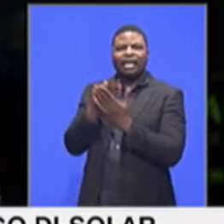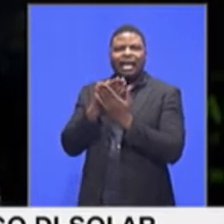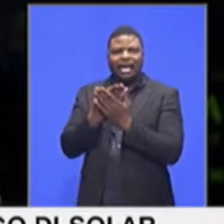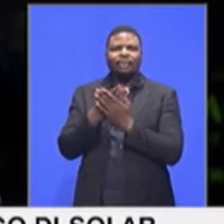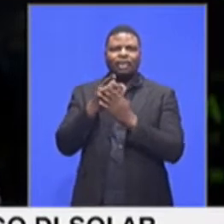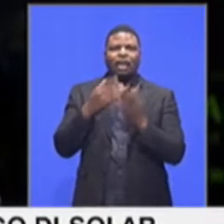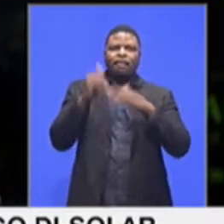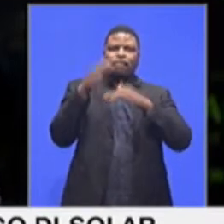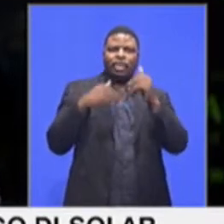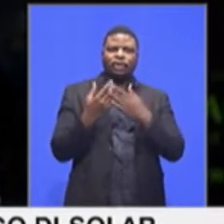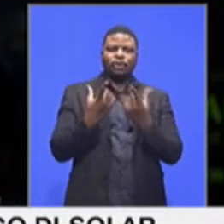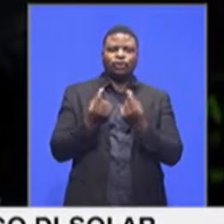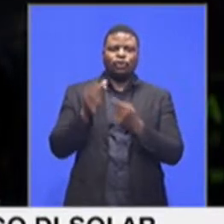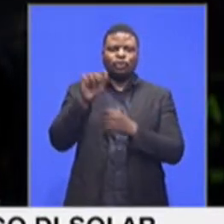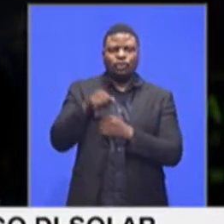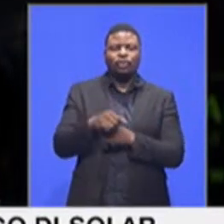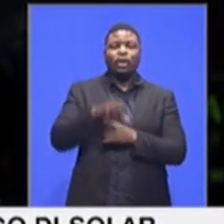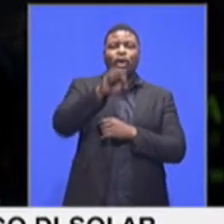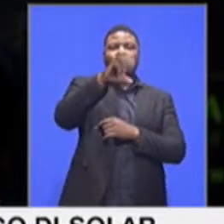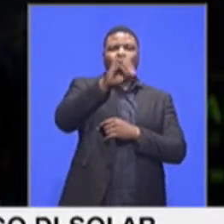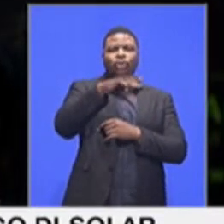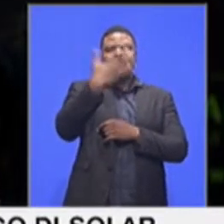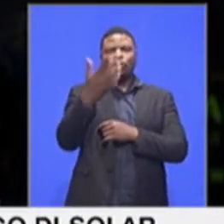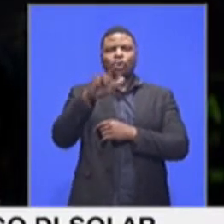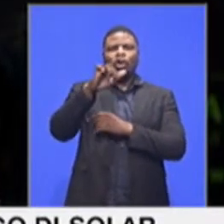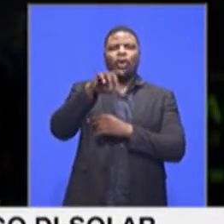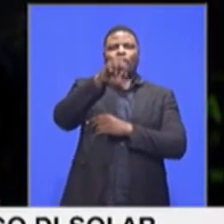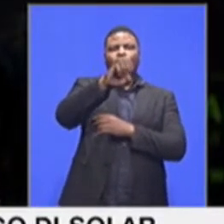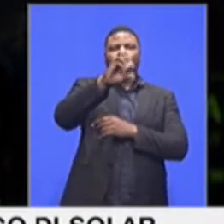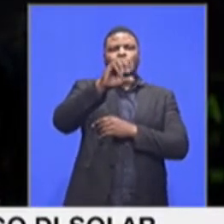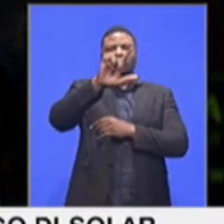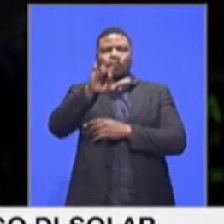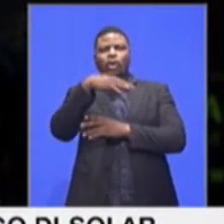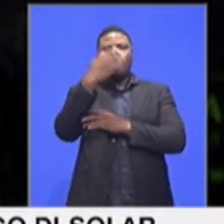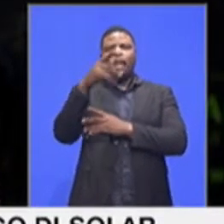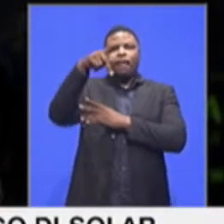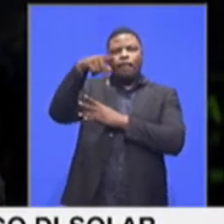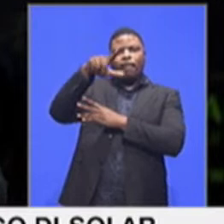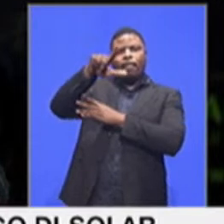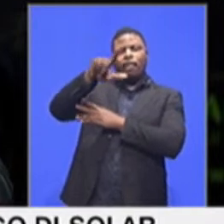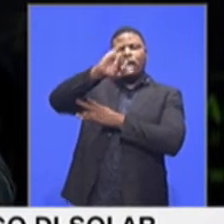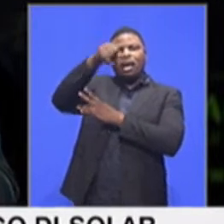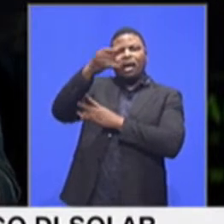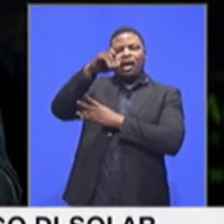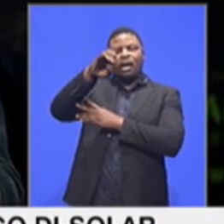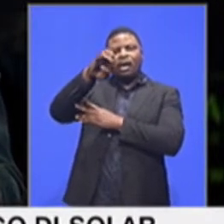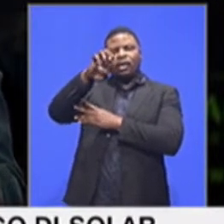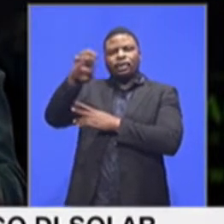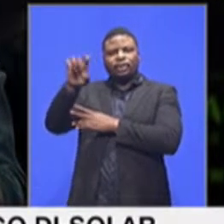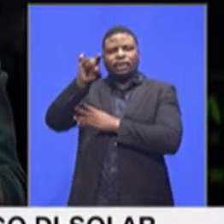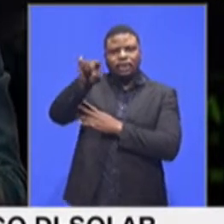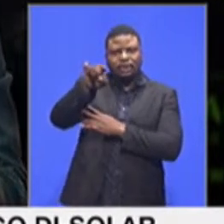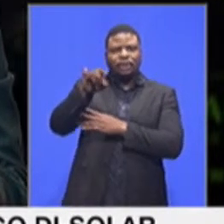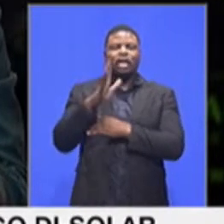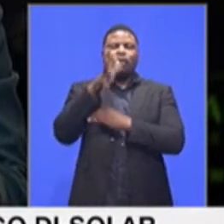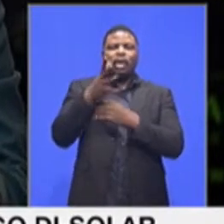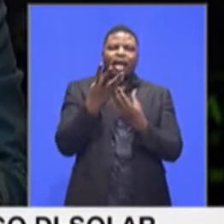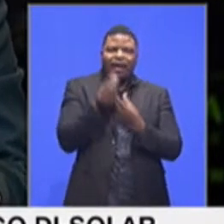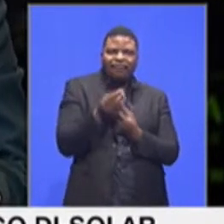repair aspects of the Riverton water supply scheme, which is the only water source and supply system to